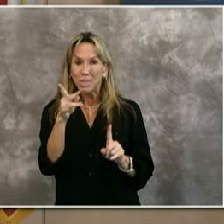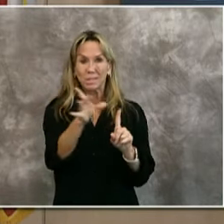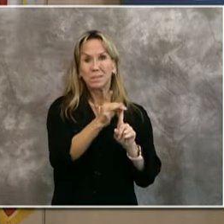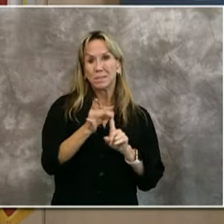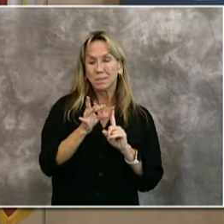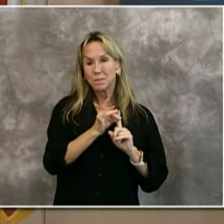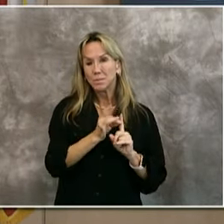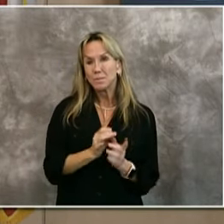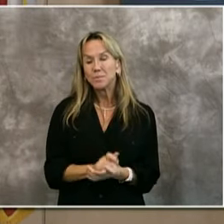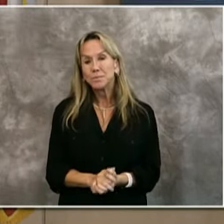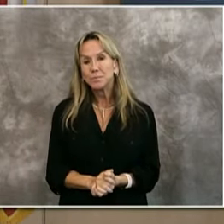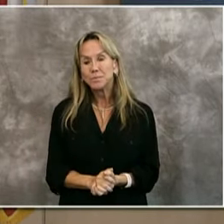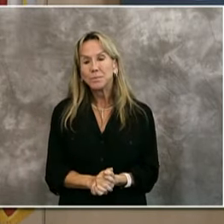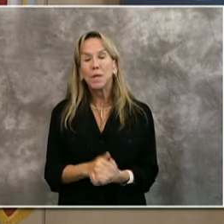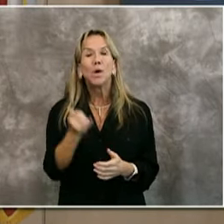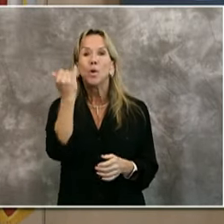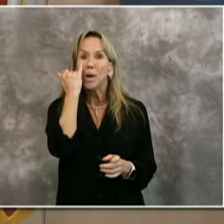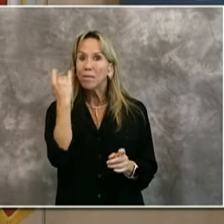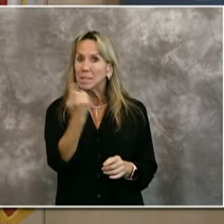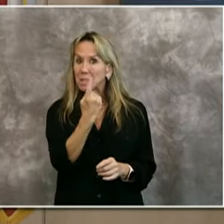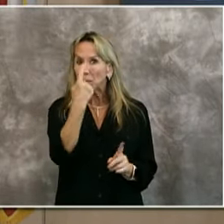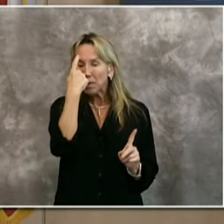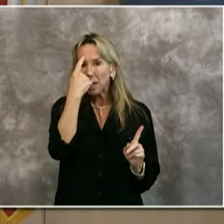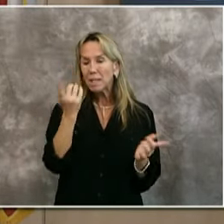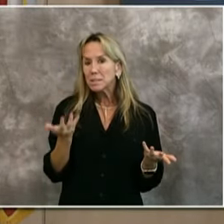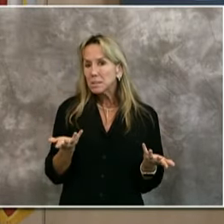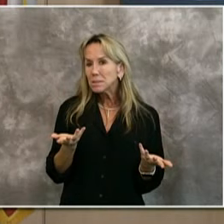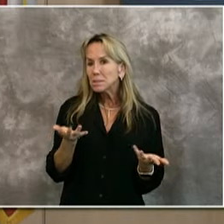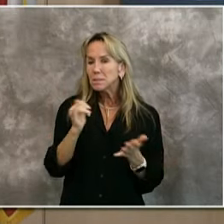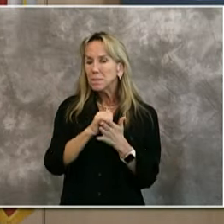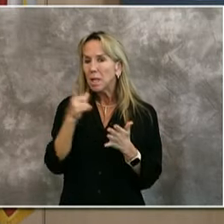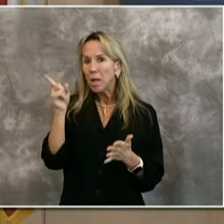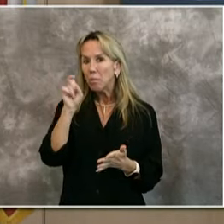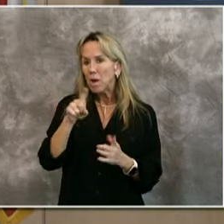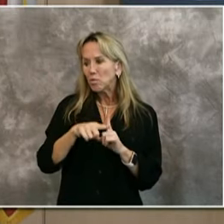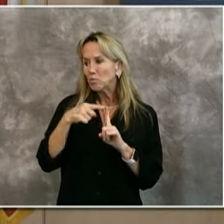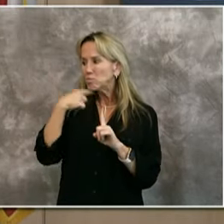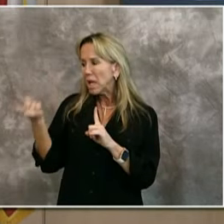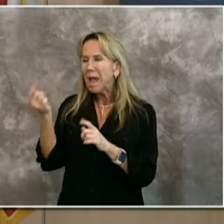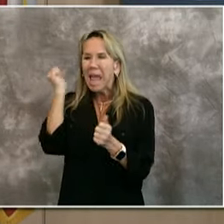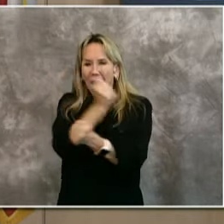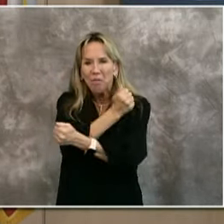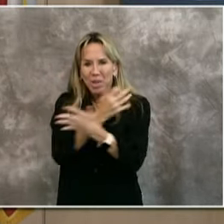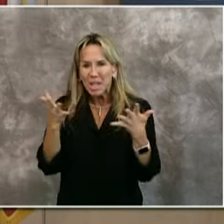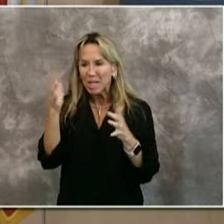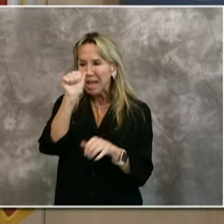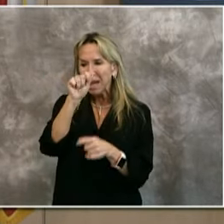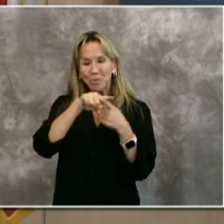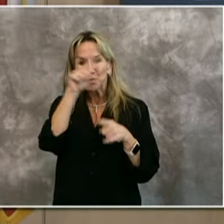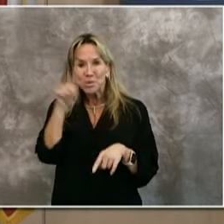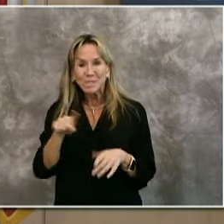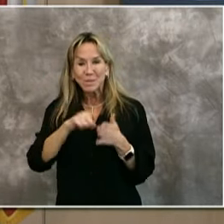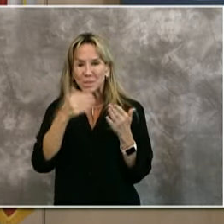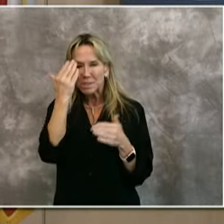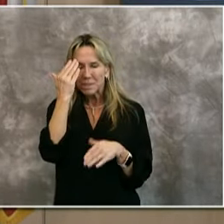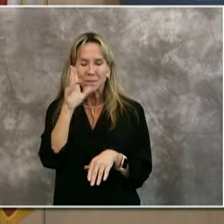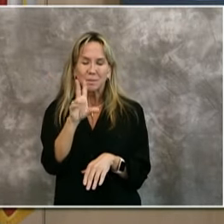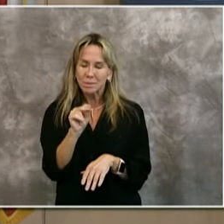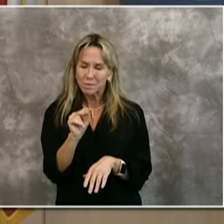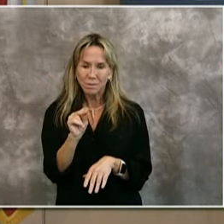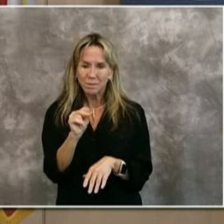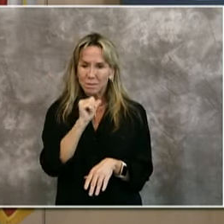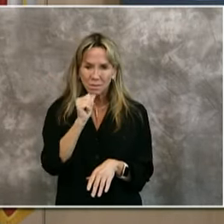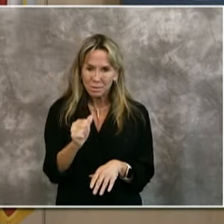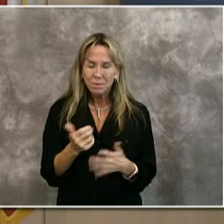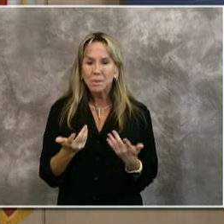I'm a person that thinks that it would be great to have perfection, every single person telling us every single thing that they know, but